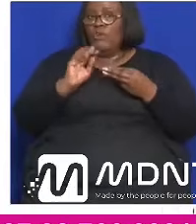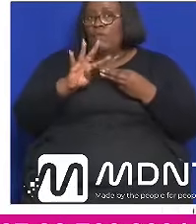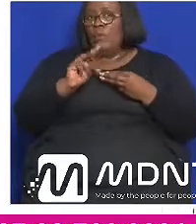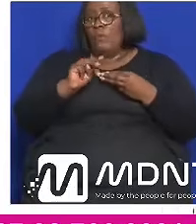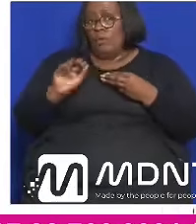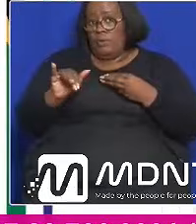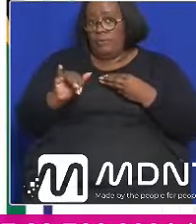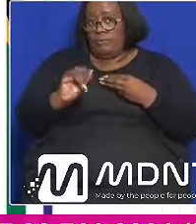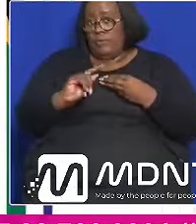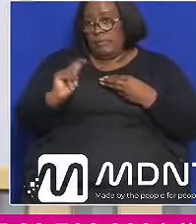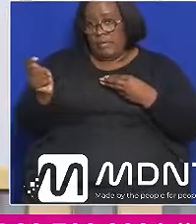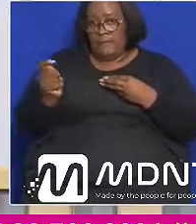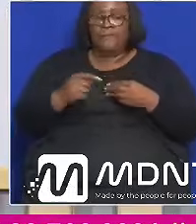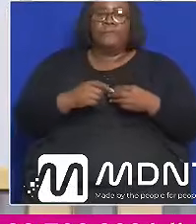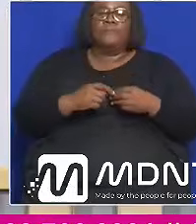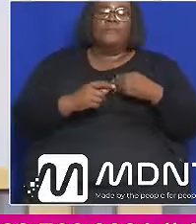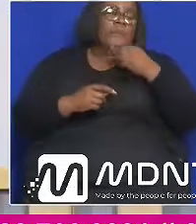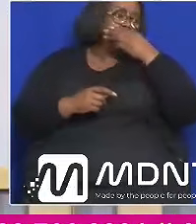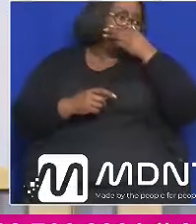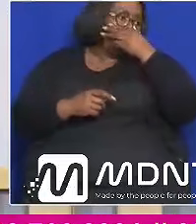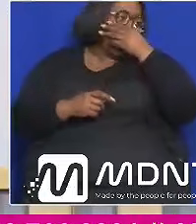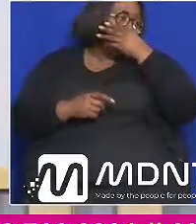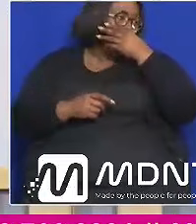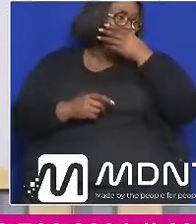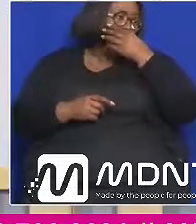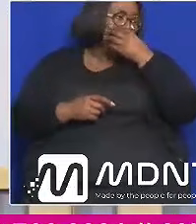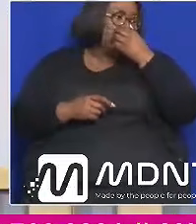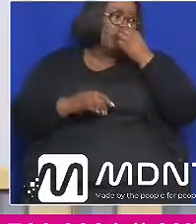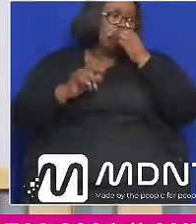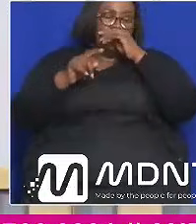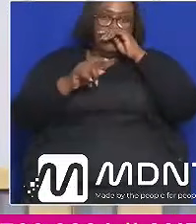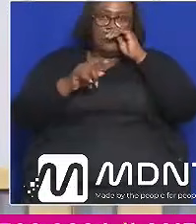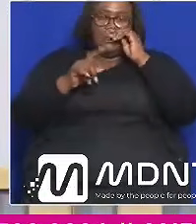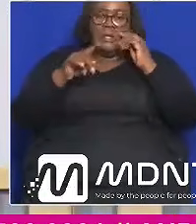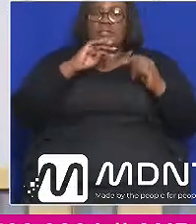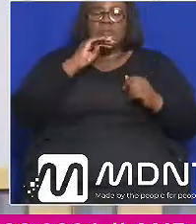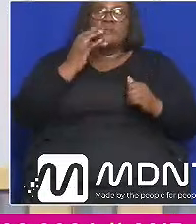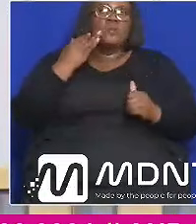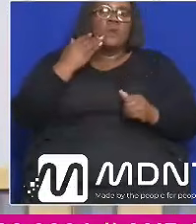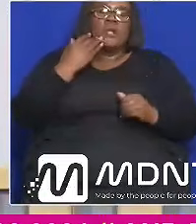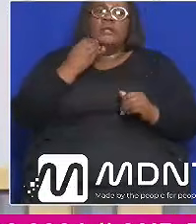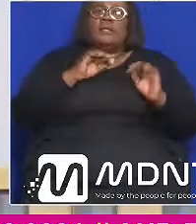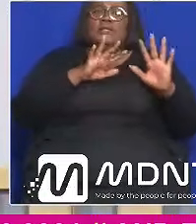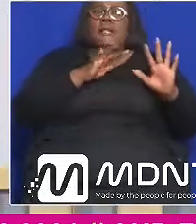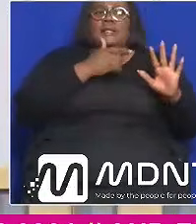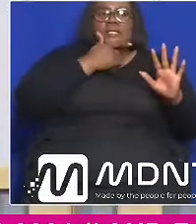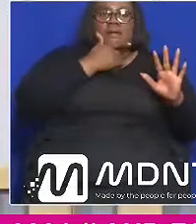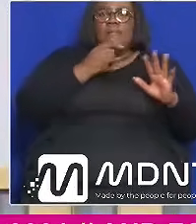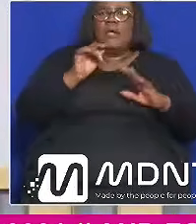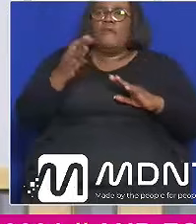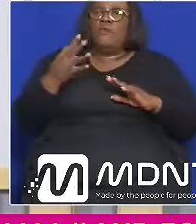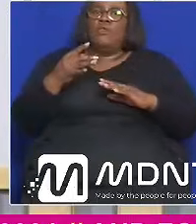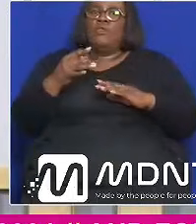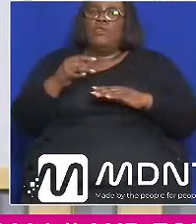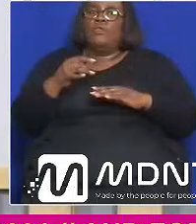between the 10th of December and the 4th of February, 2025. You have repaid 4